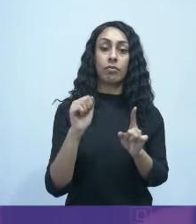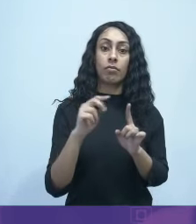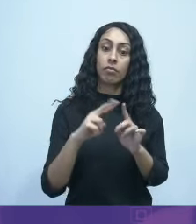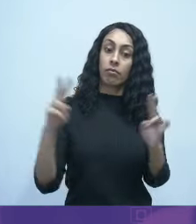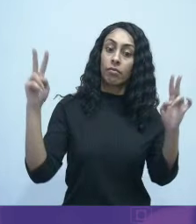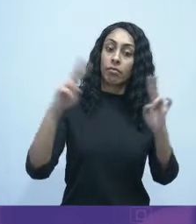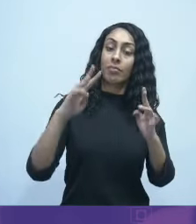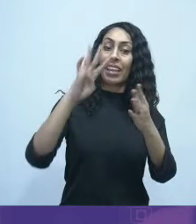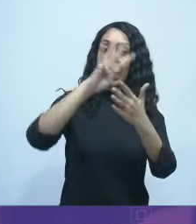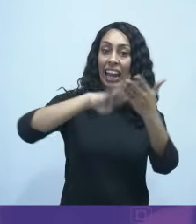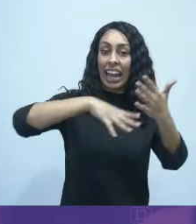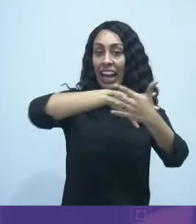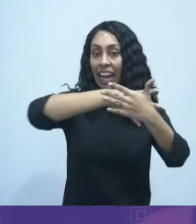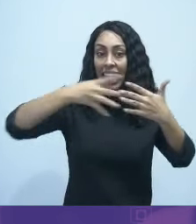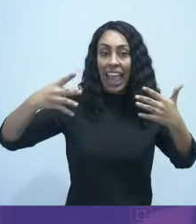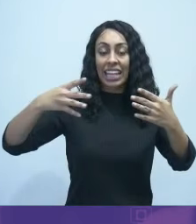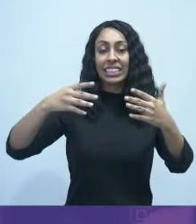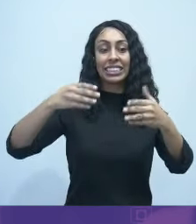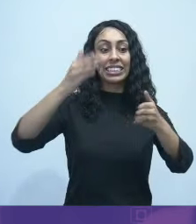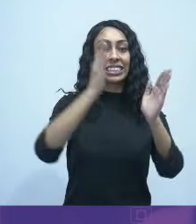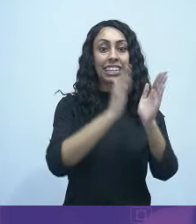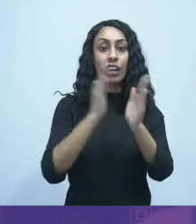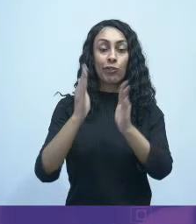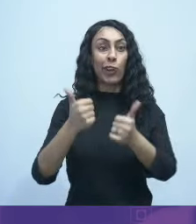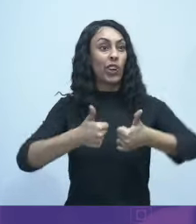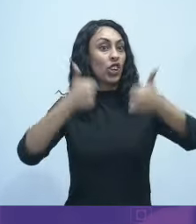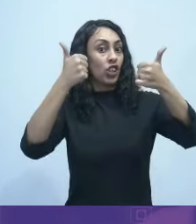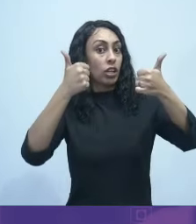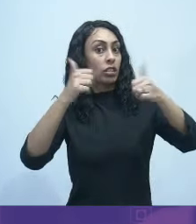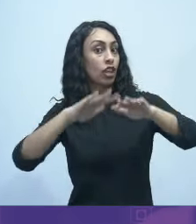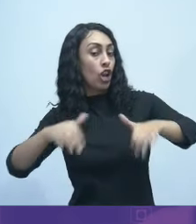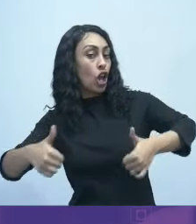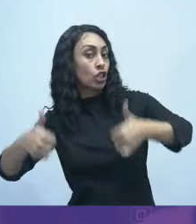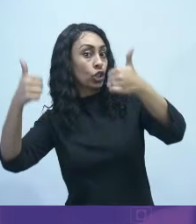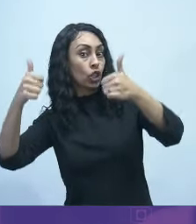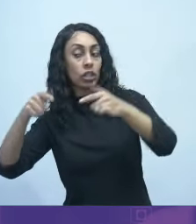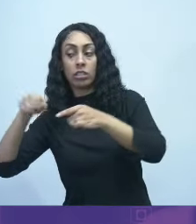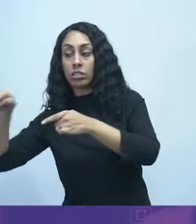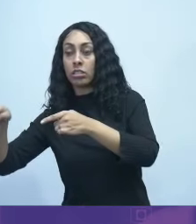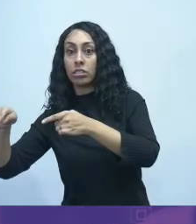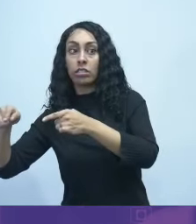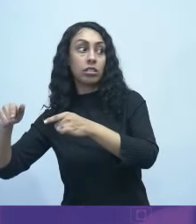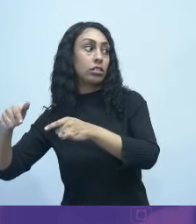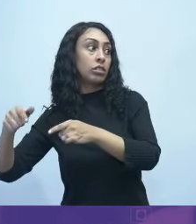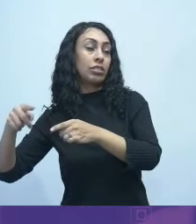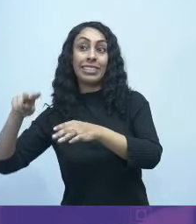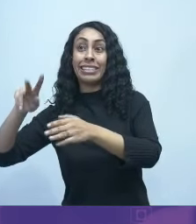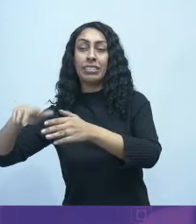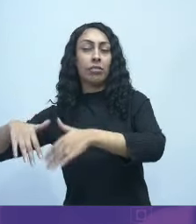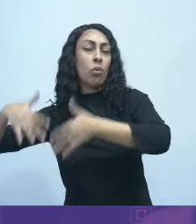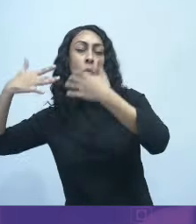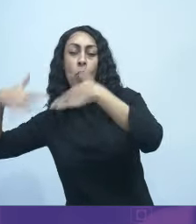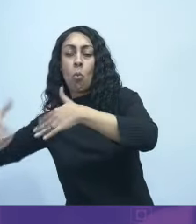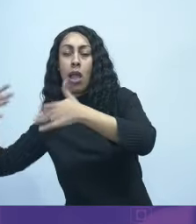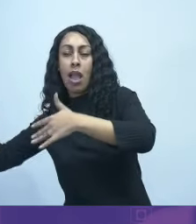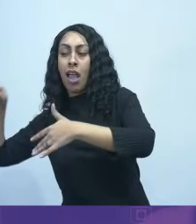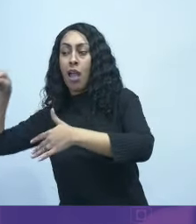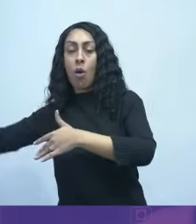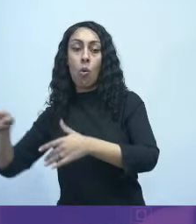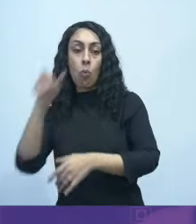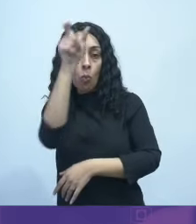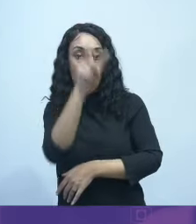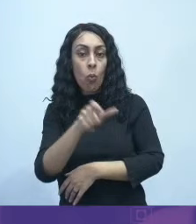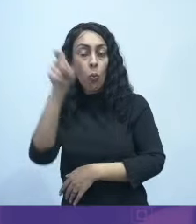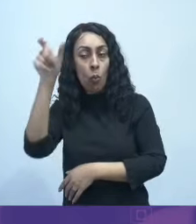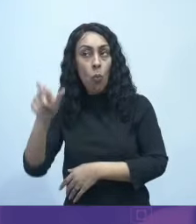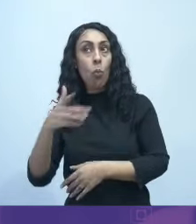met category, a met category. We'll have a good category as we do at the present, and we'll also have an outstanding category, because I think we really